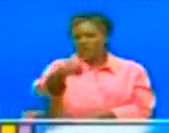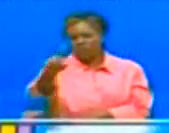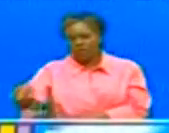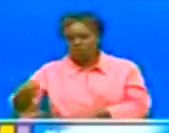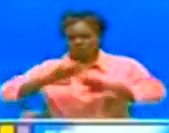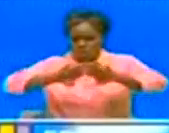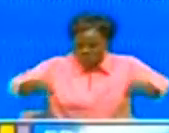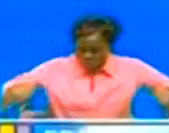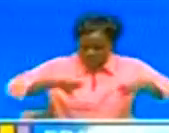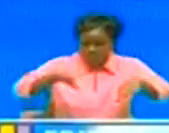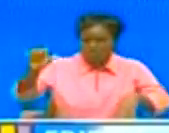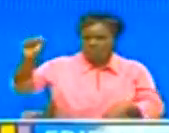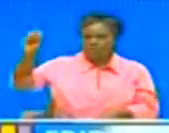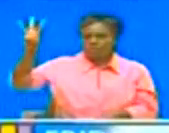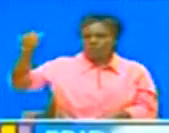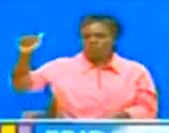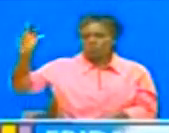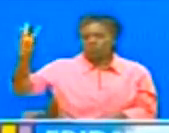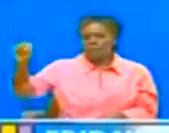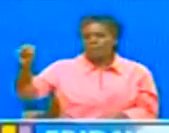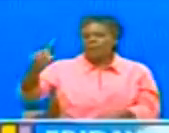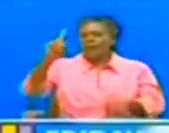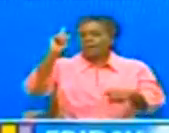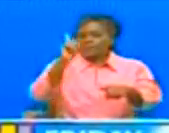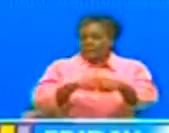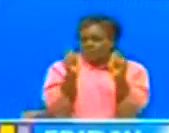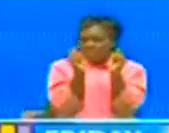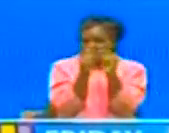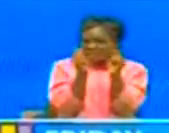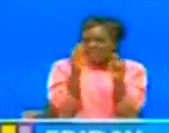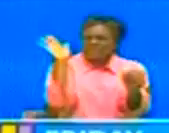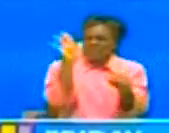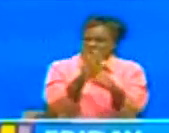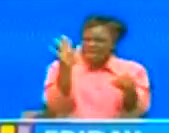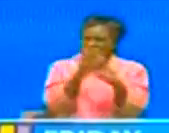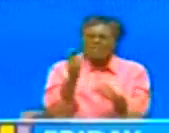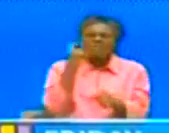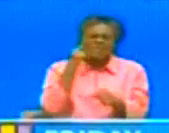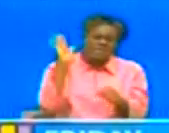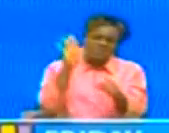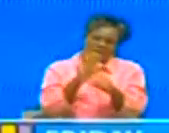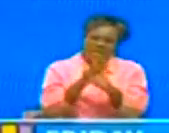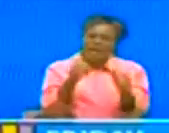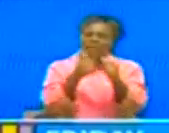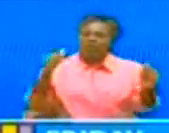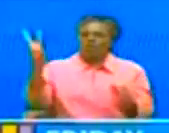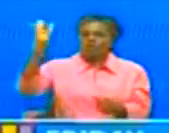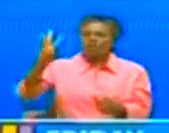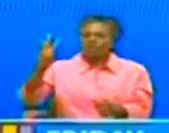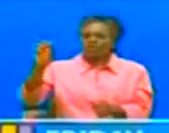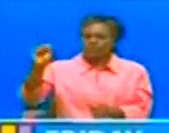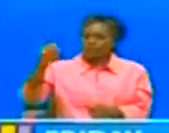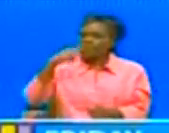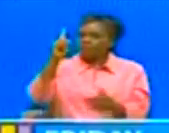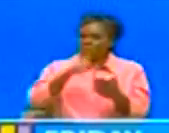Swim, uh-huh. swarm. Yes. But when we talk of a swarm uh-huh. of bees, yes. we should avoid swarm. Okay. So we